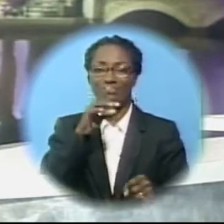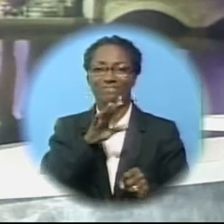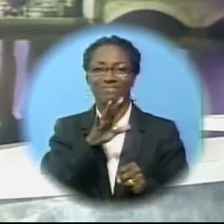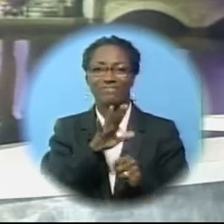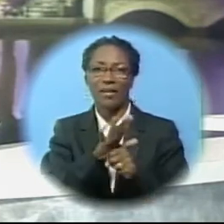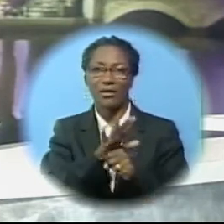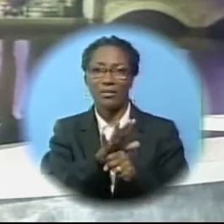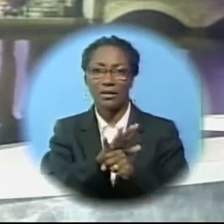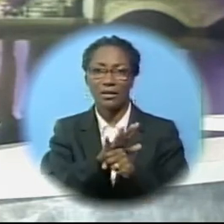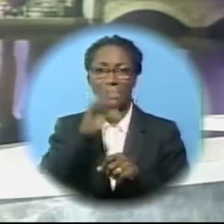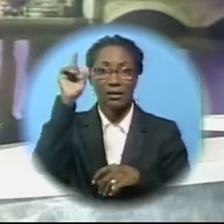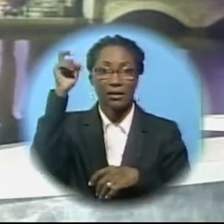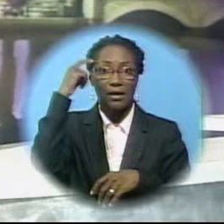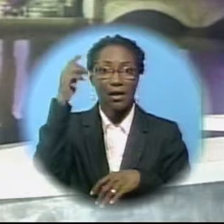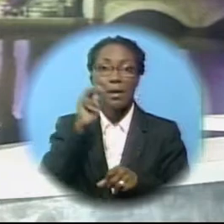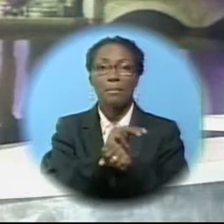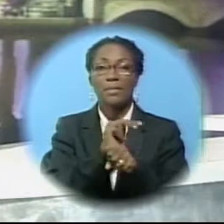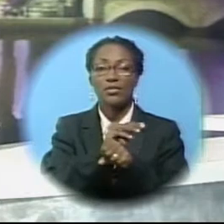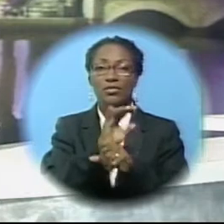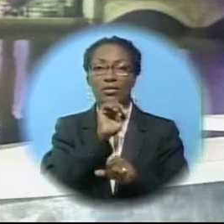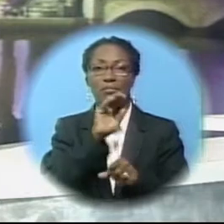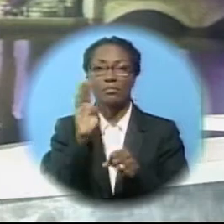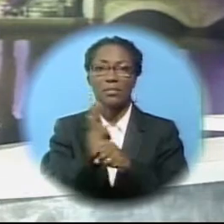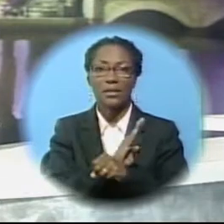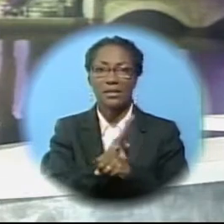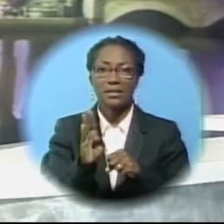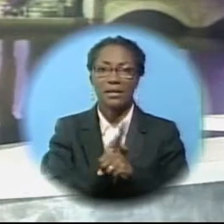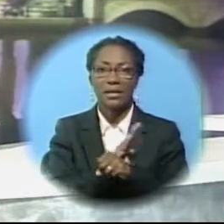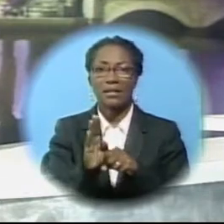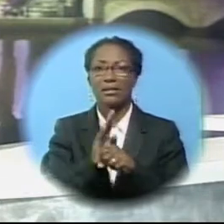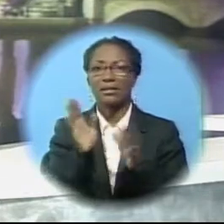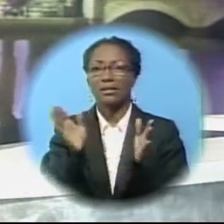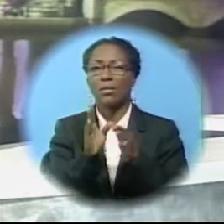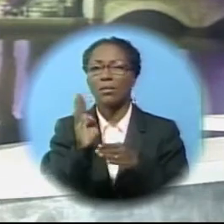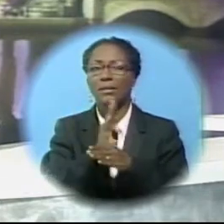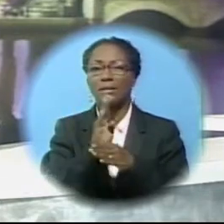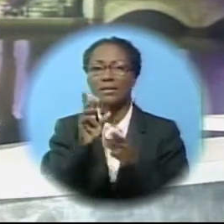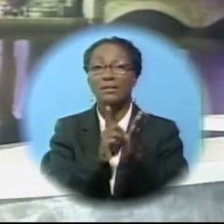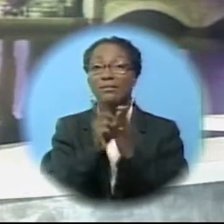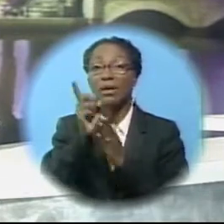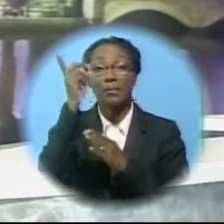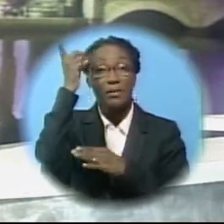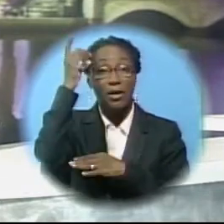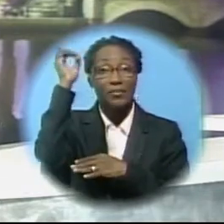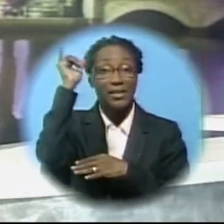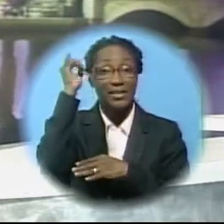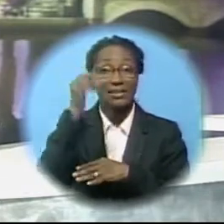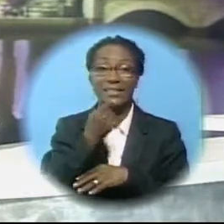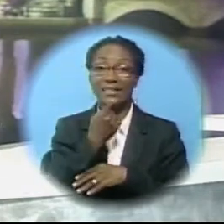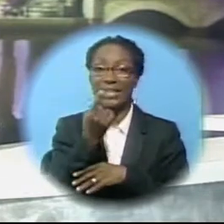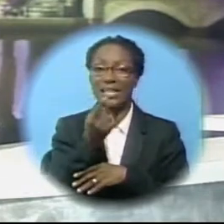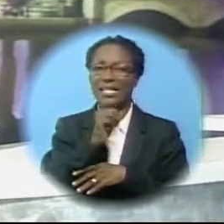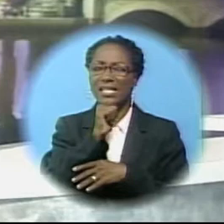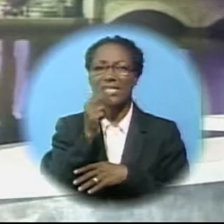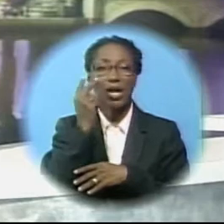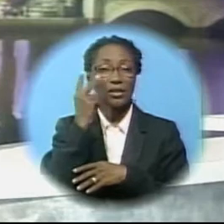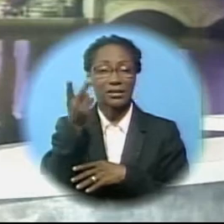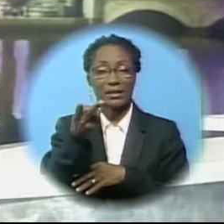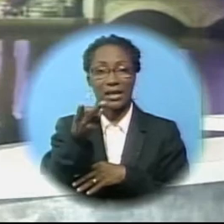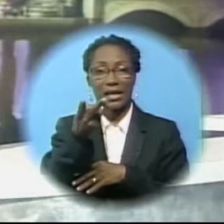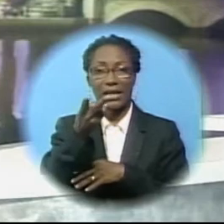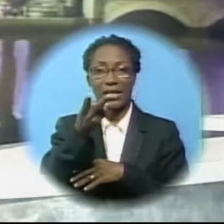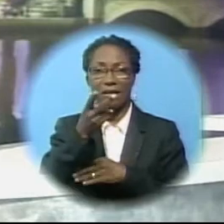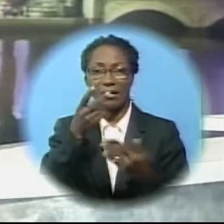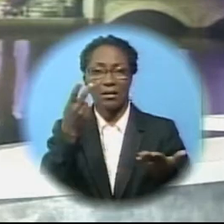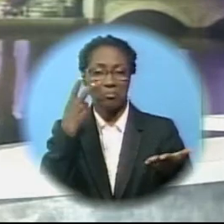of Industry, International Business, Commerce and Small Business Development Donville Innes, while stating that he has not seen the motion, says